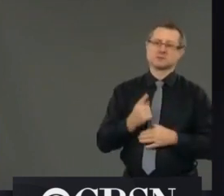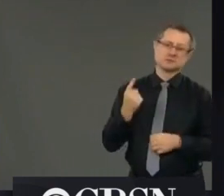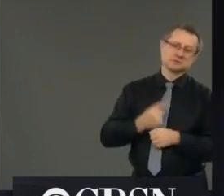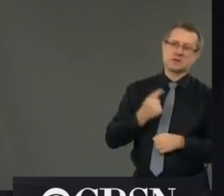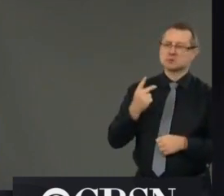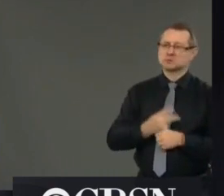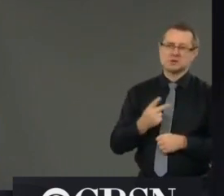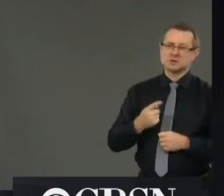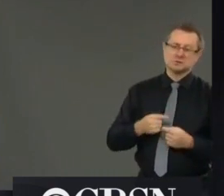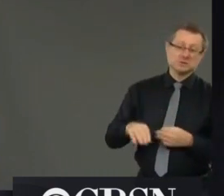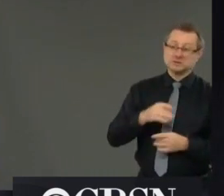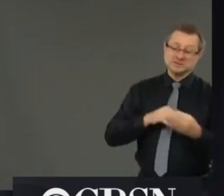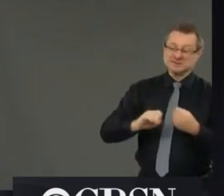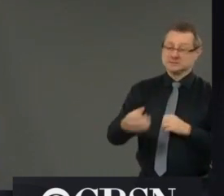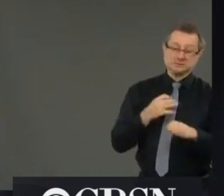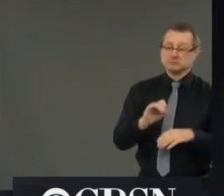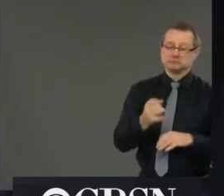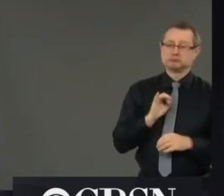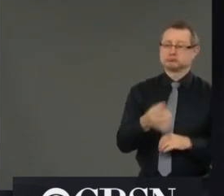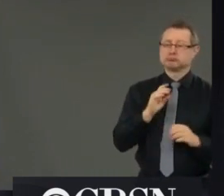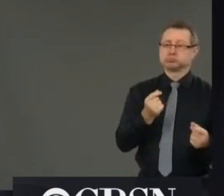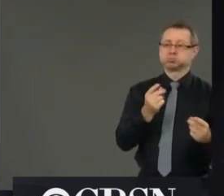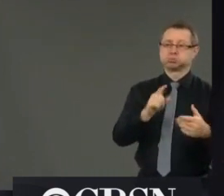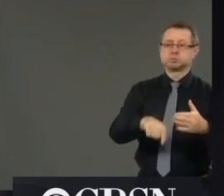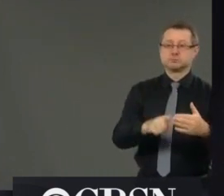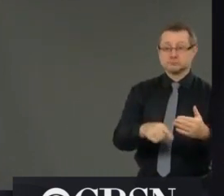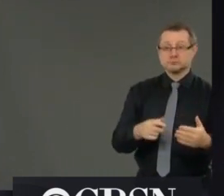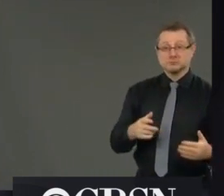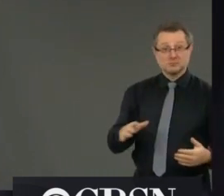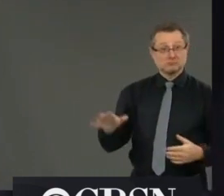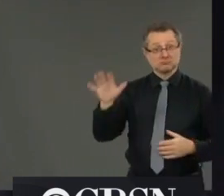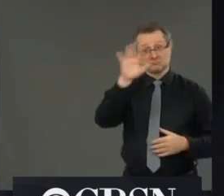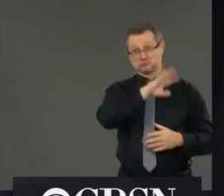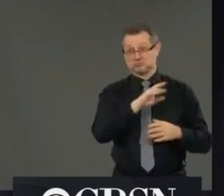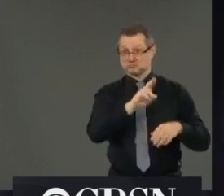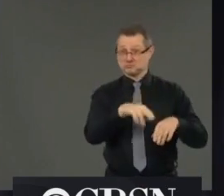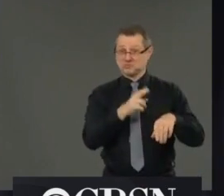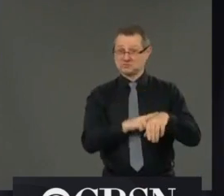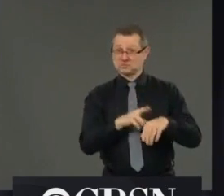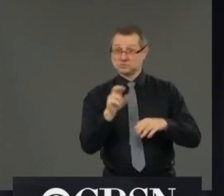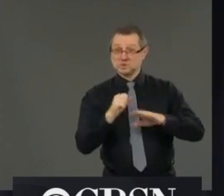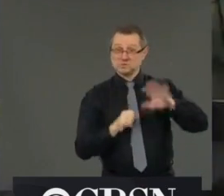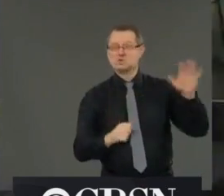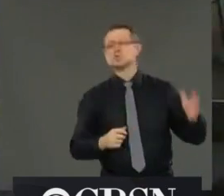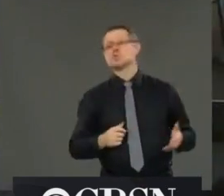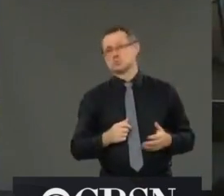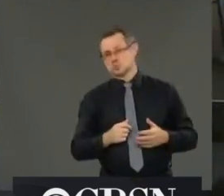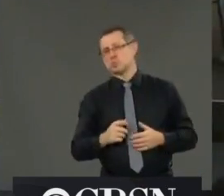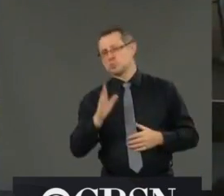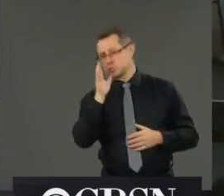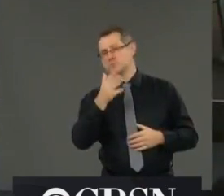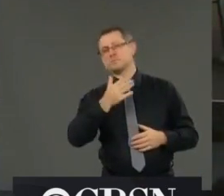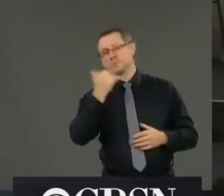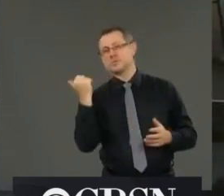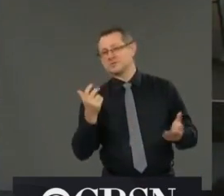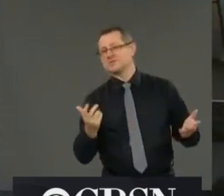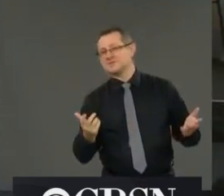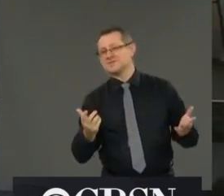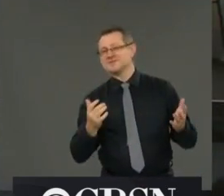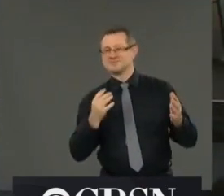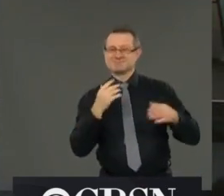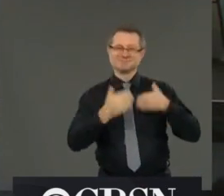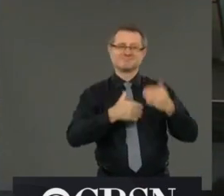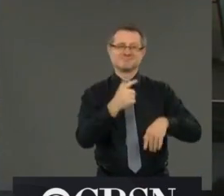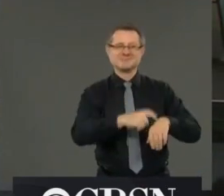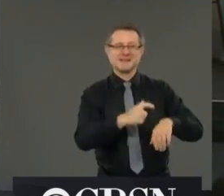on these large national labs, and you'd see much better turnaround times across the entire country. This is, just to make it a little more complicated for you,